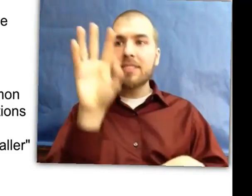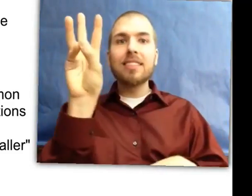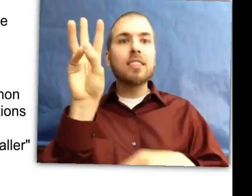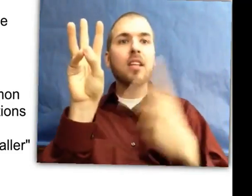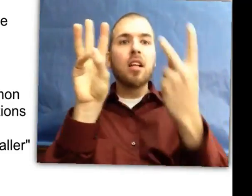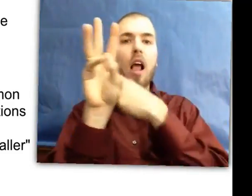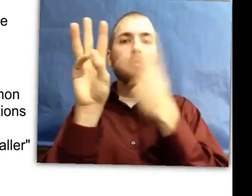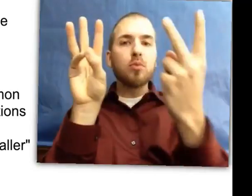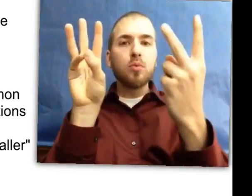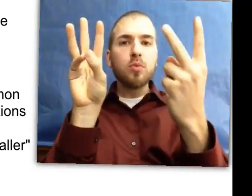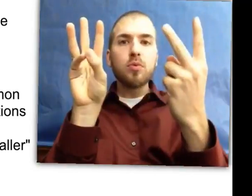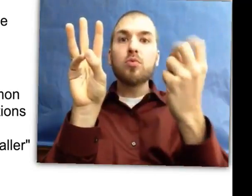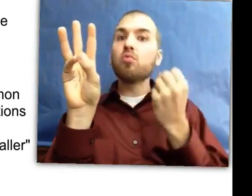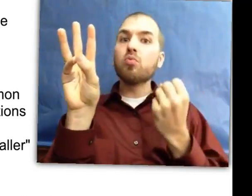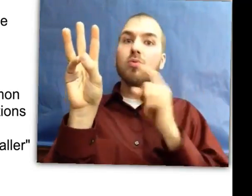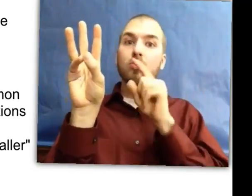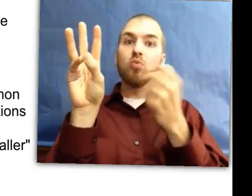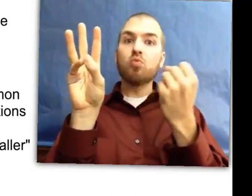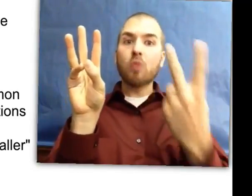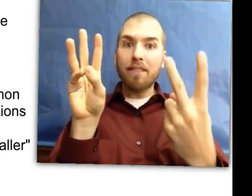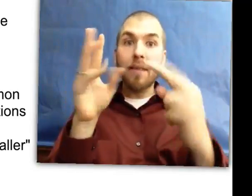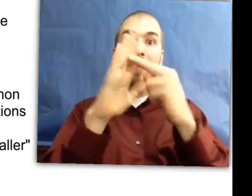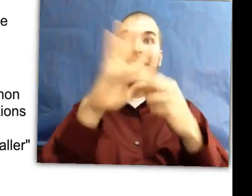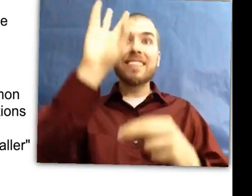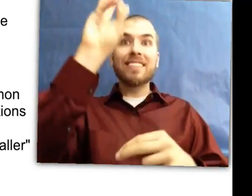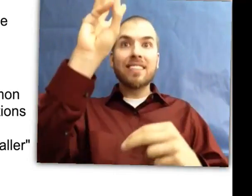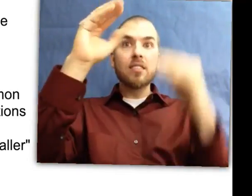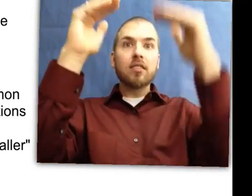6 times 1 equals 6. 6 times 2